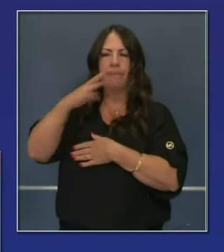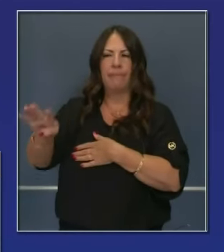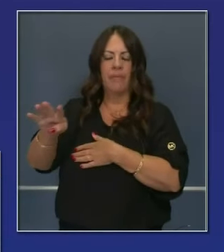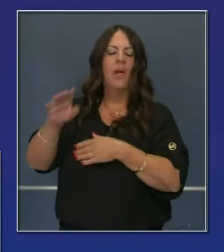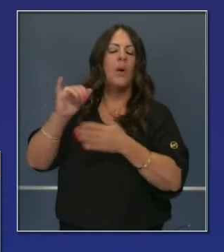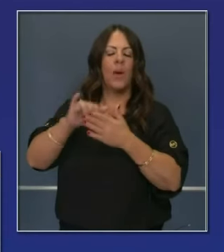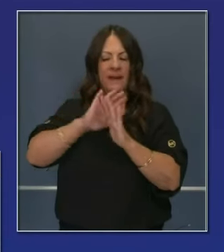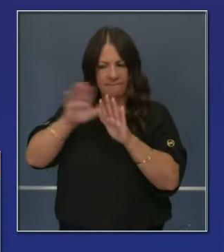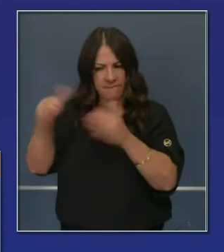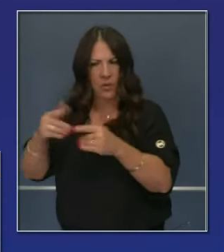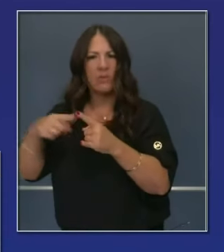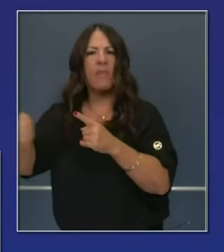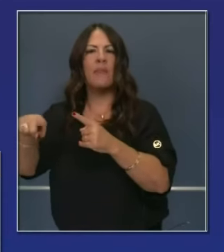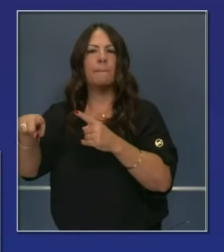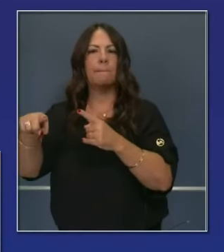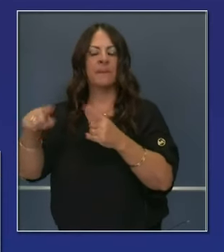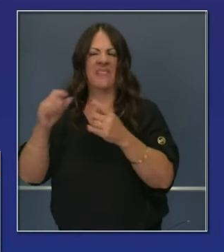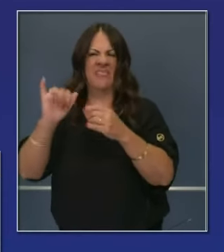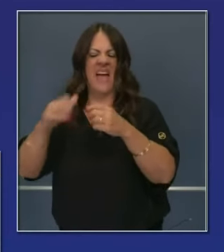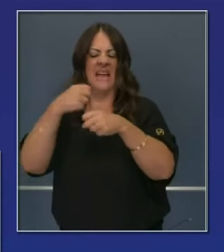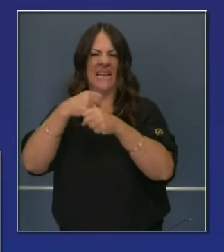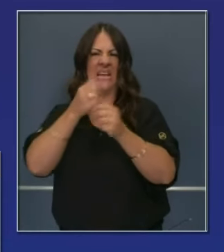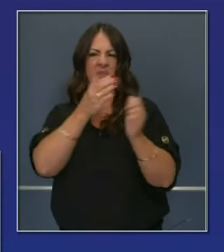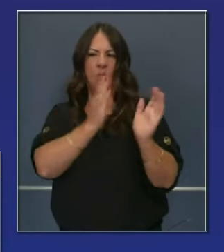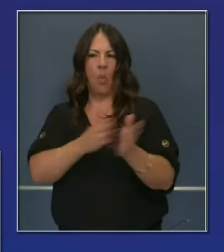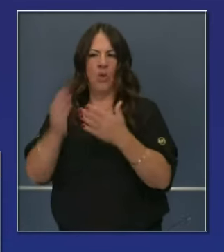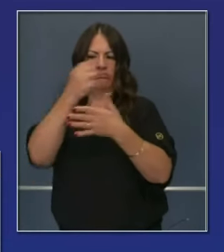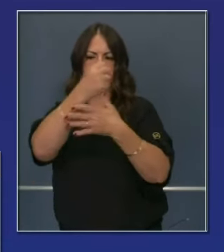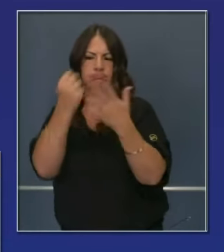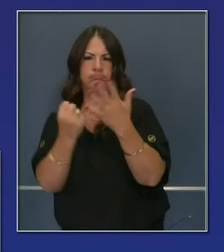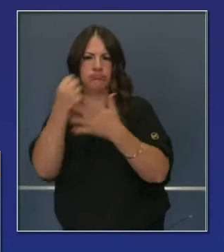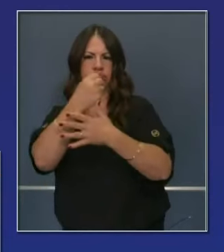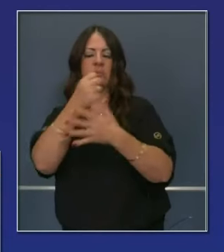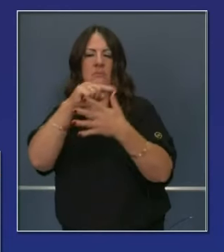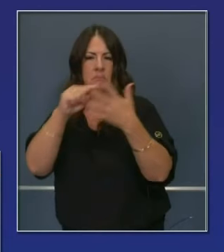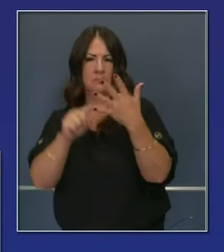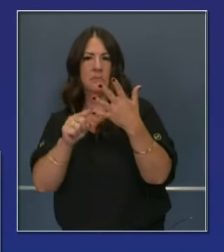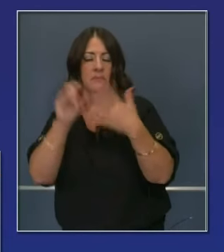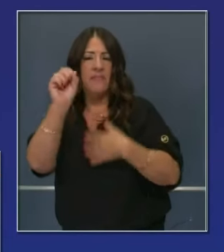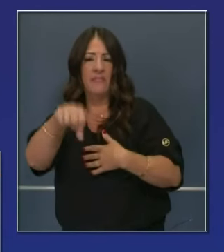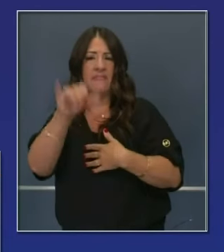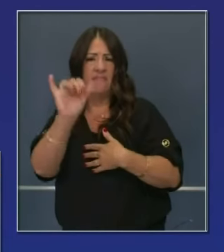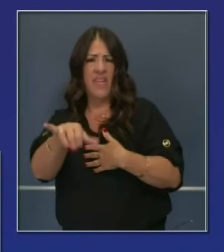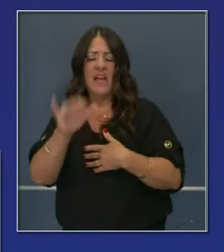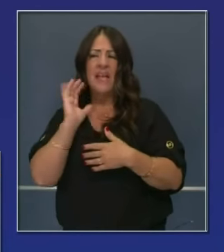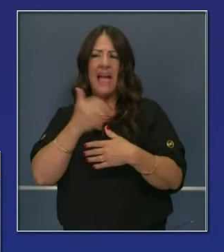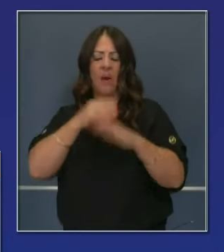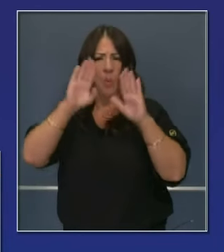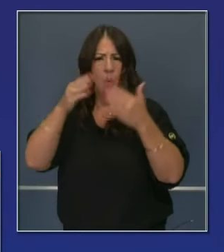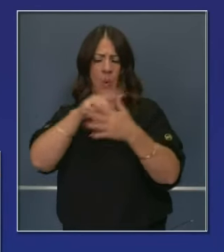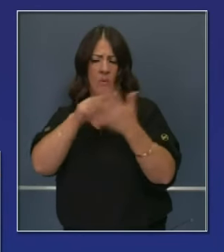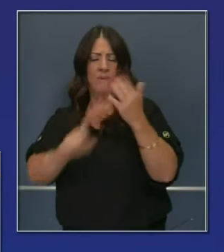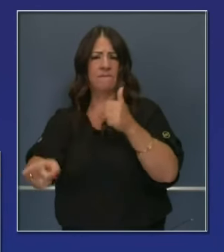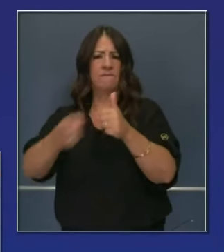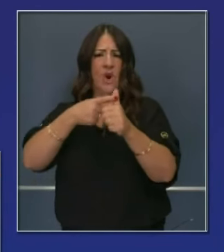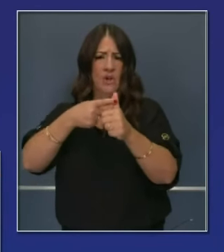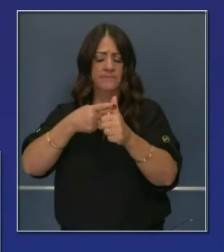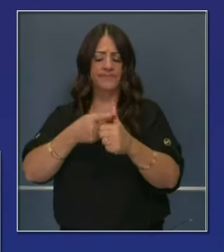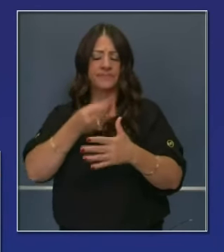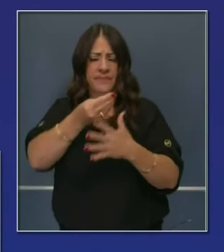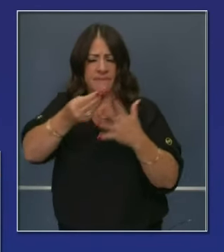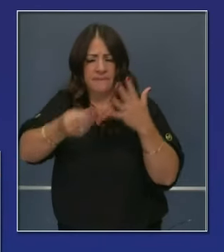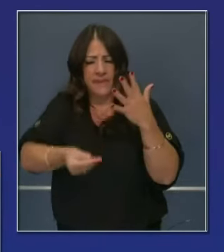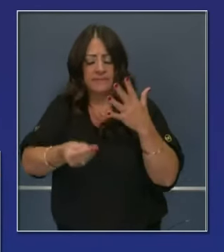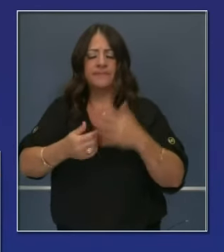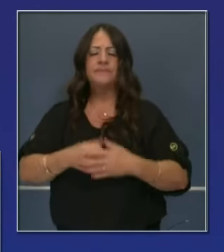of immunization strategies and vaccines. In this case, they're front and center in terms of our planning. The bottom line,